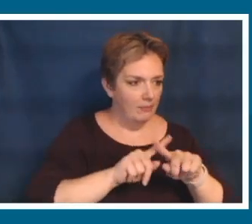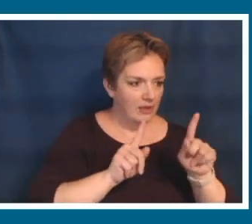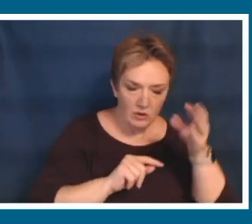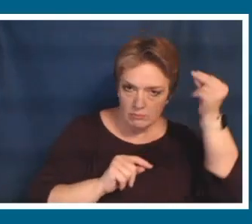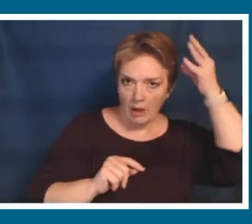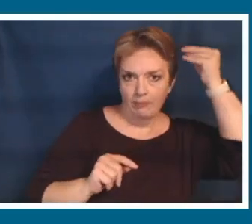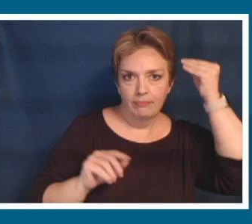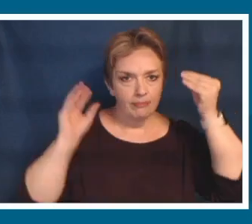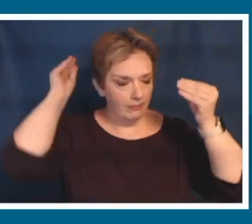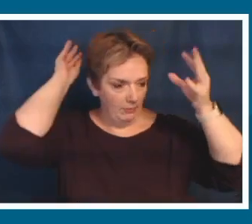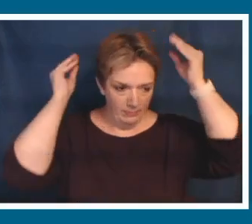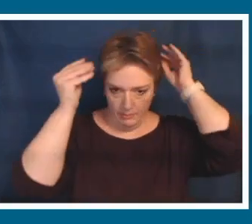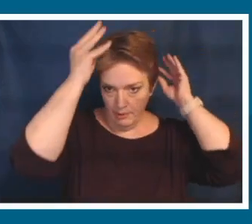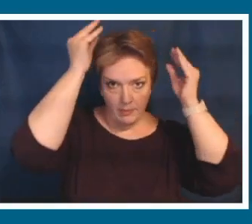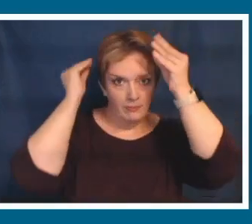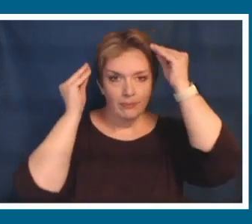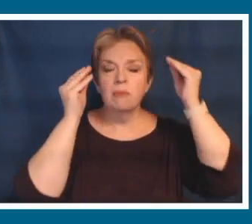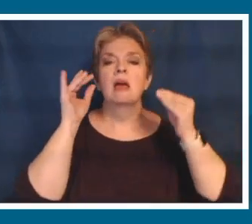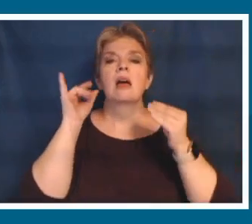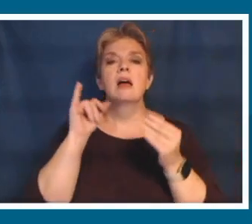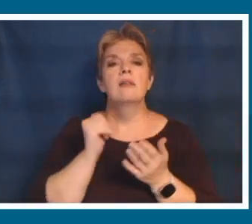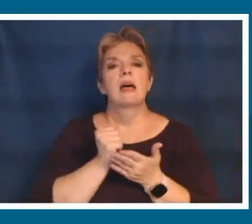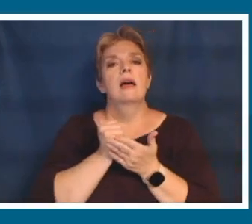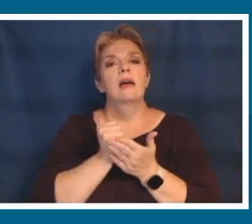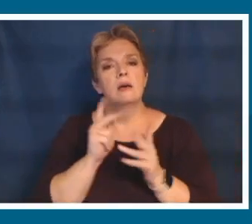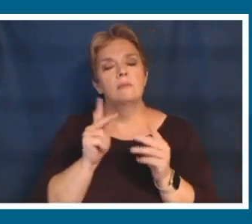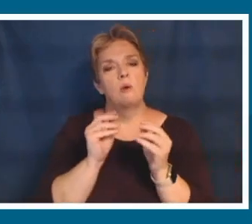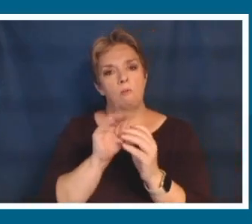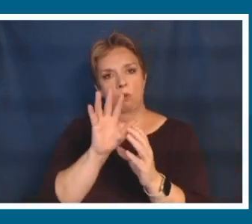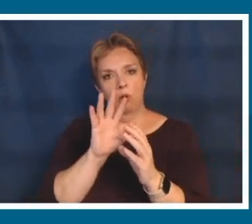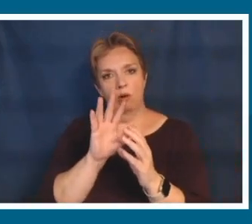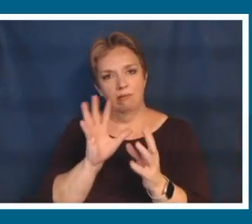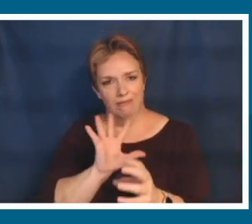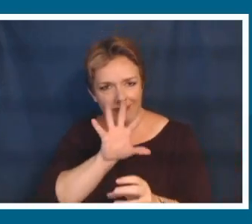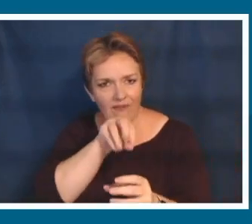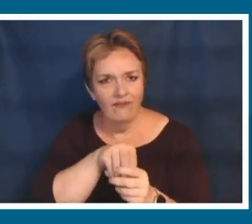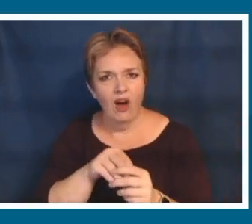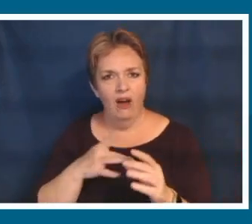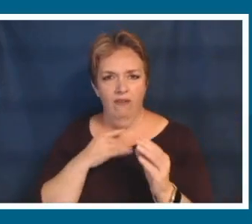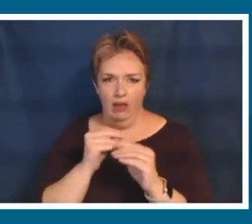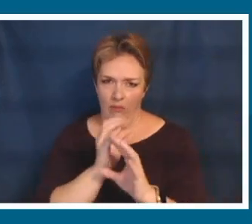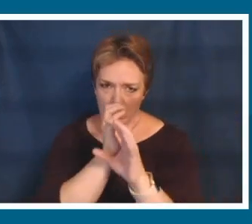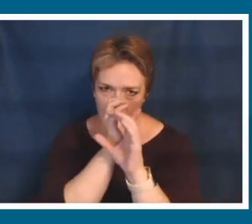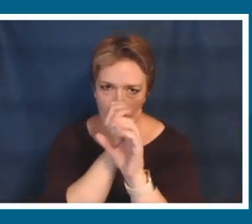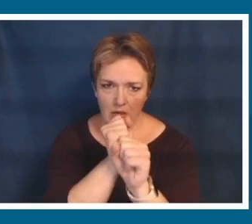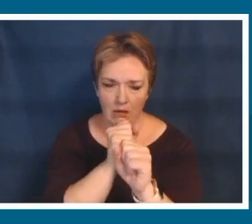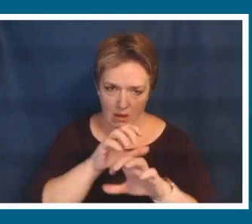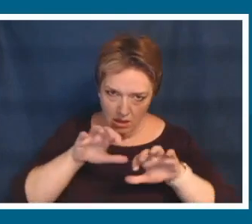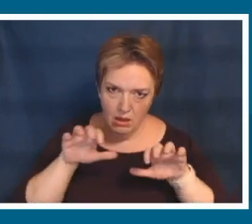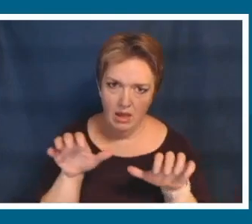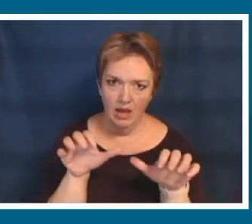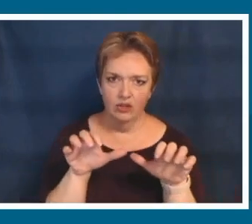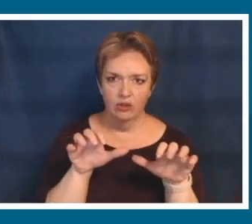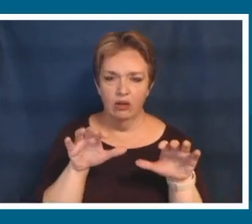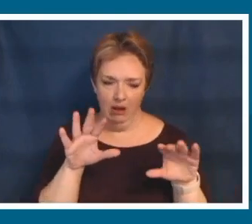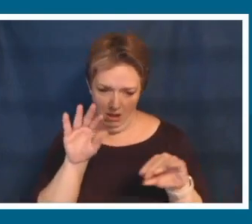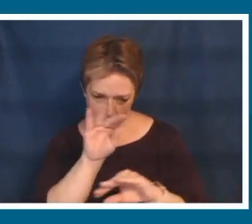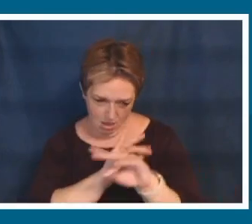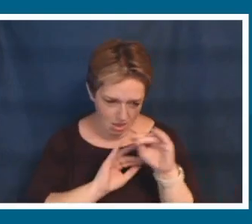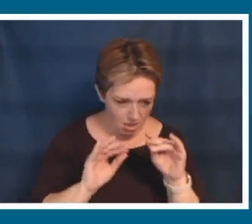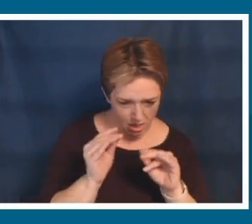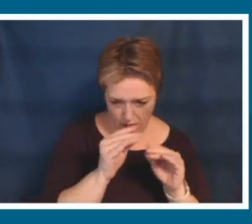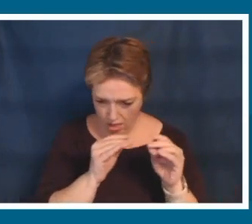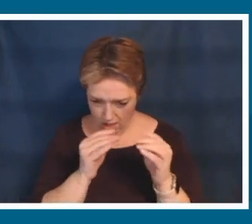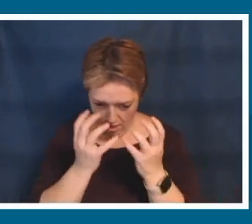forms of getting involved, asking questions, taking action, moving things around, sorting